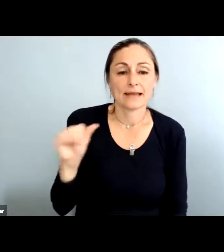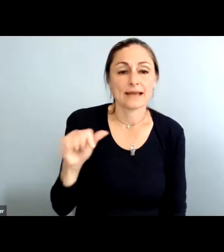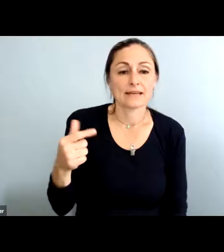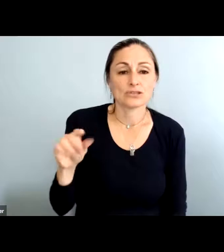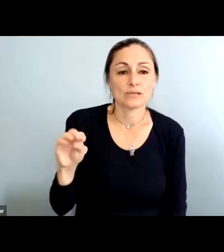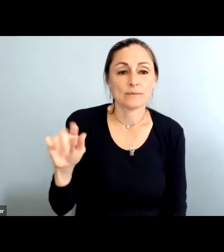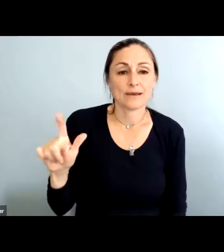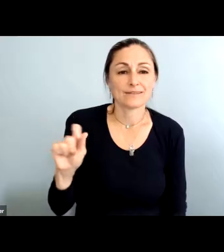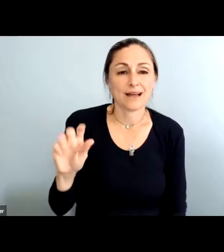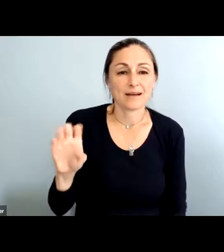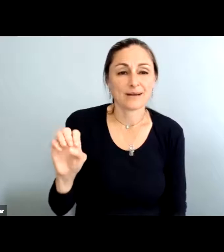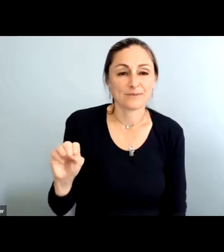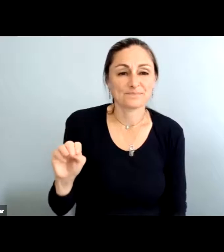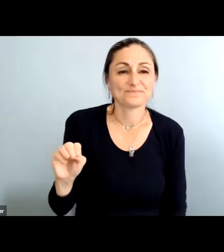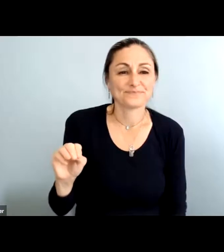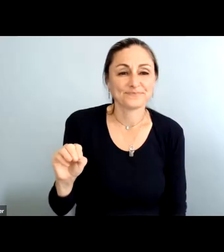landers.dee@gmail.com.